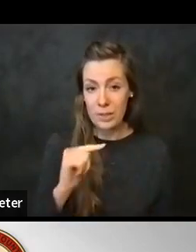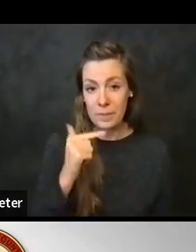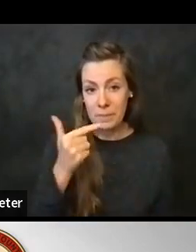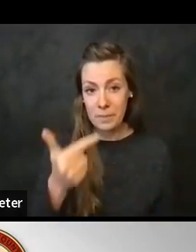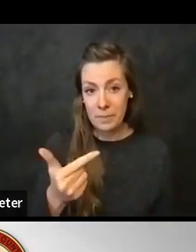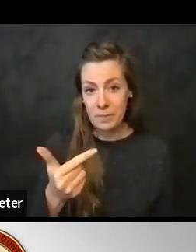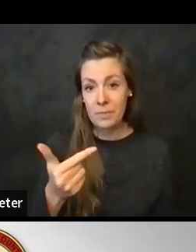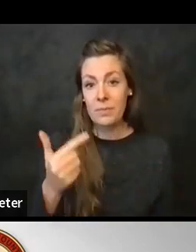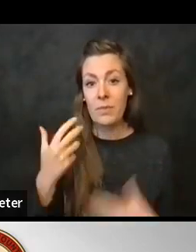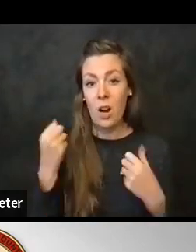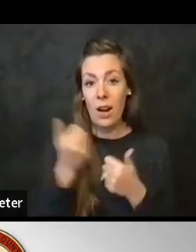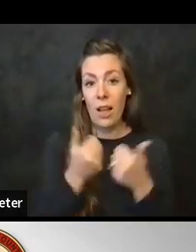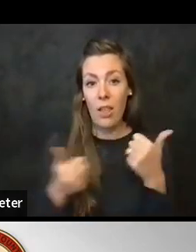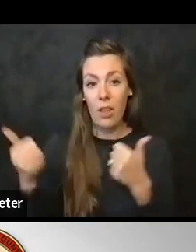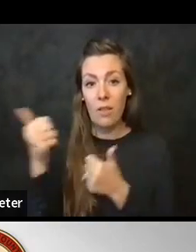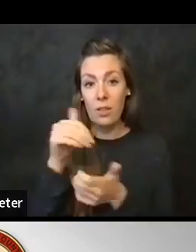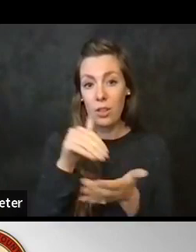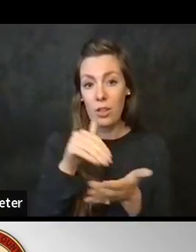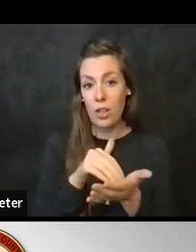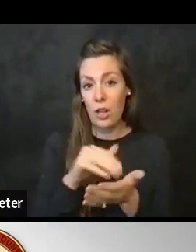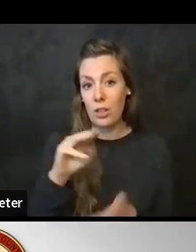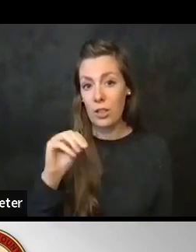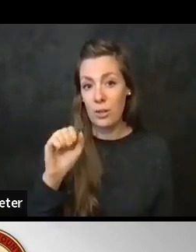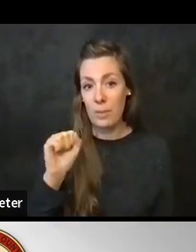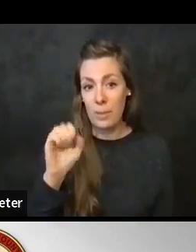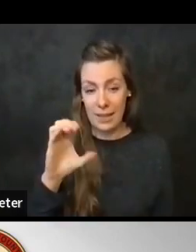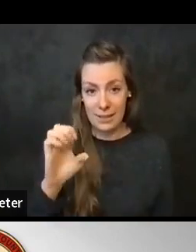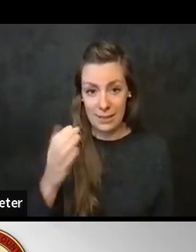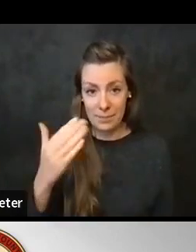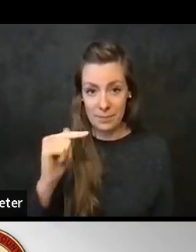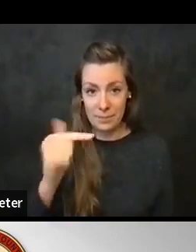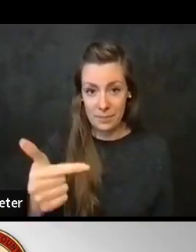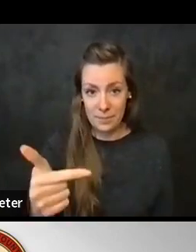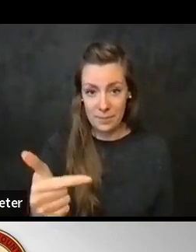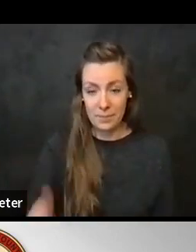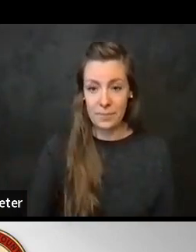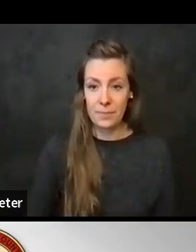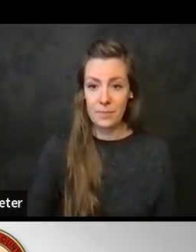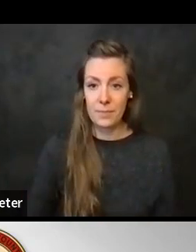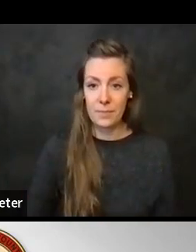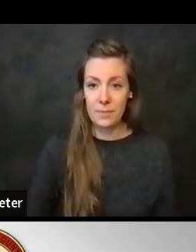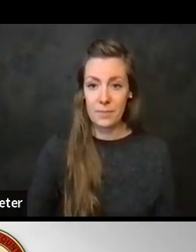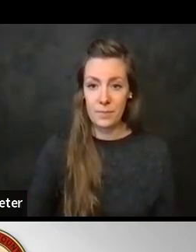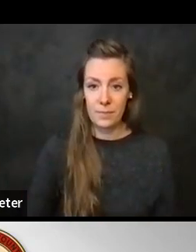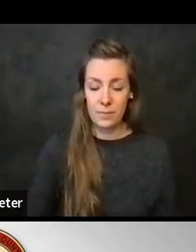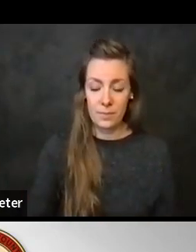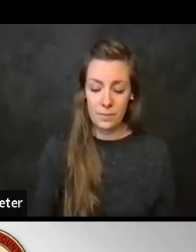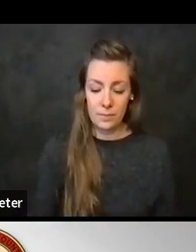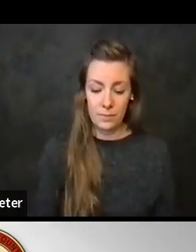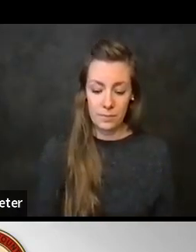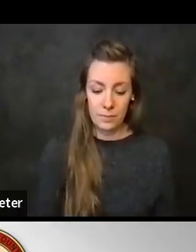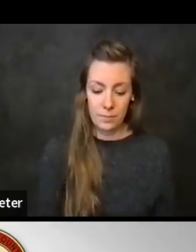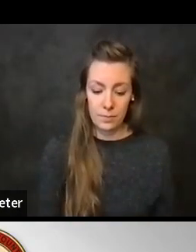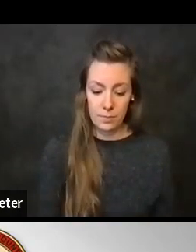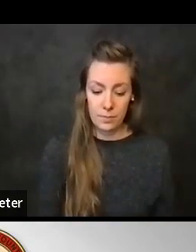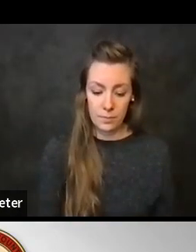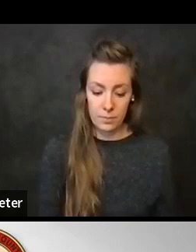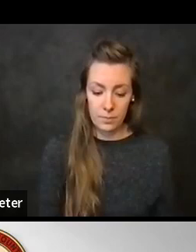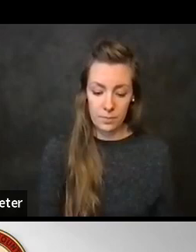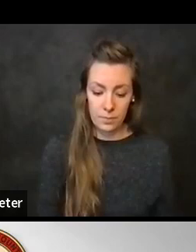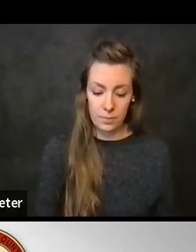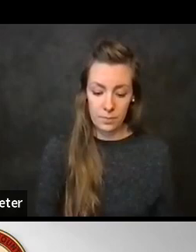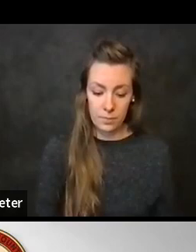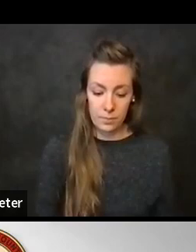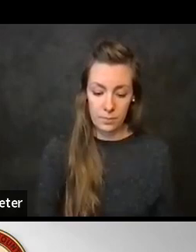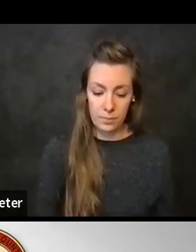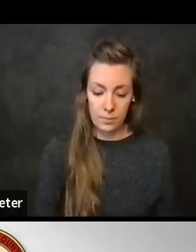Sonoma County's Health Officer, Dr. Sundari Mase. Dr. Mase? Great, thank you so much, Paul, and